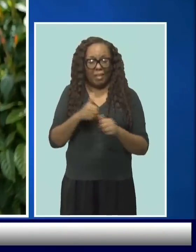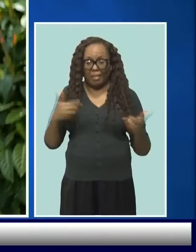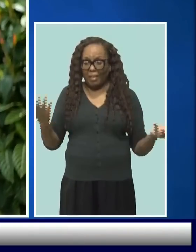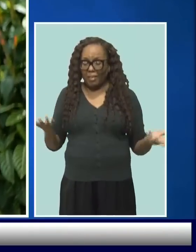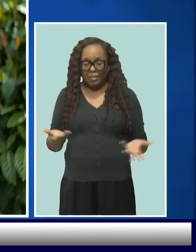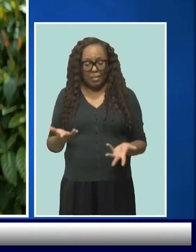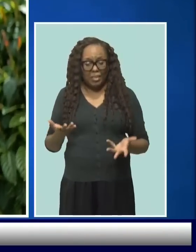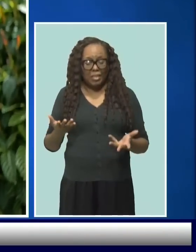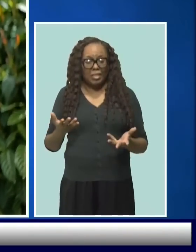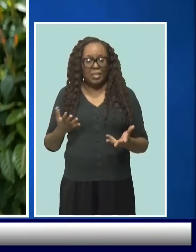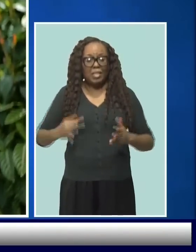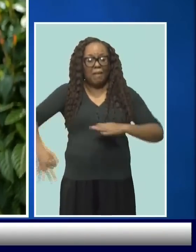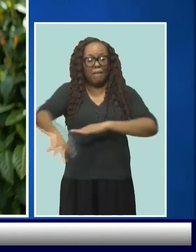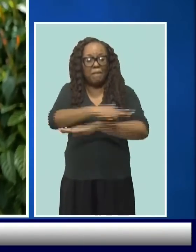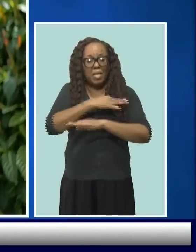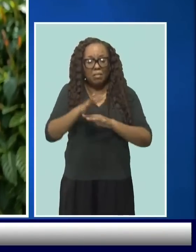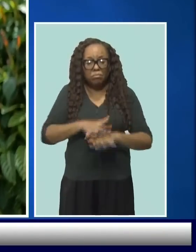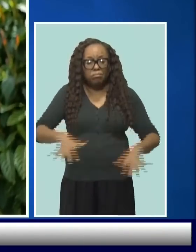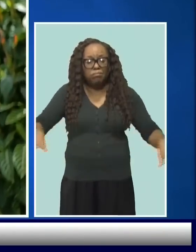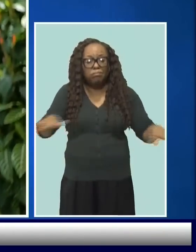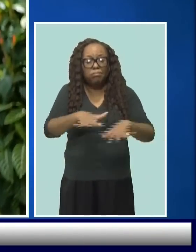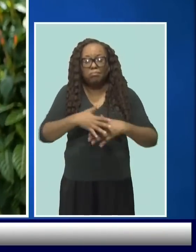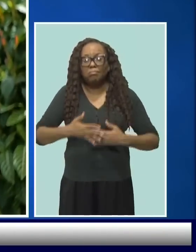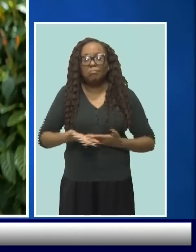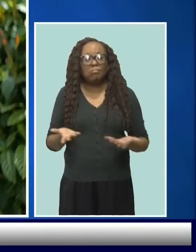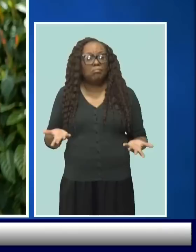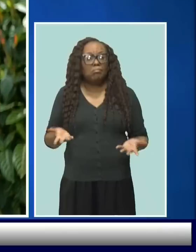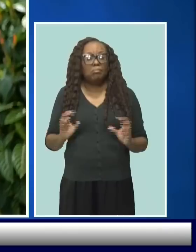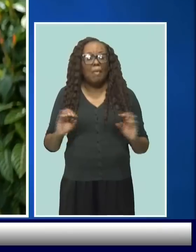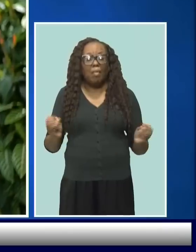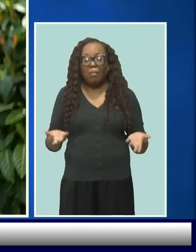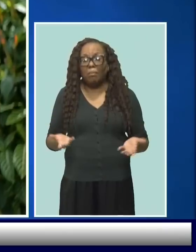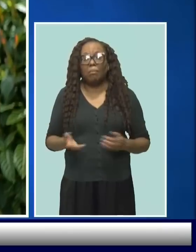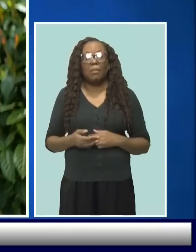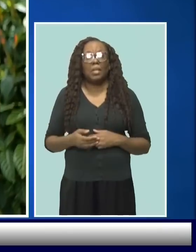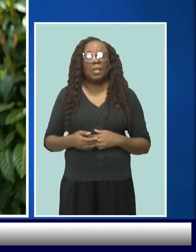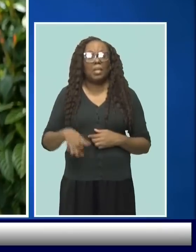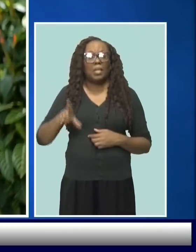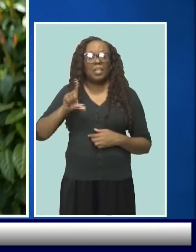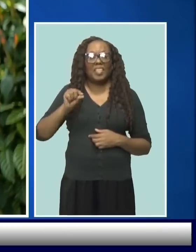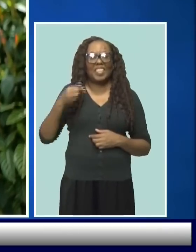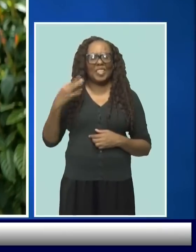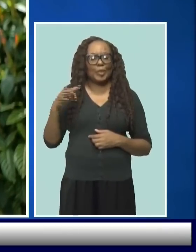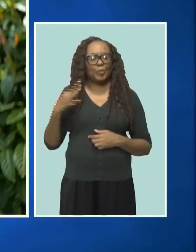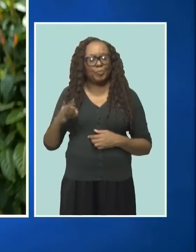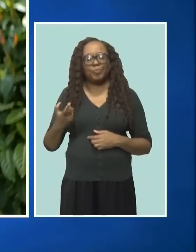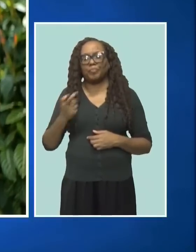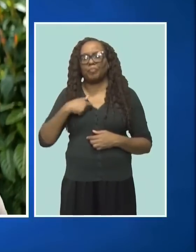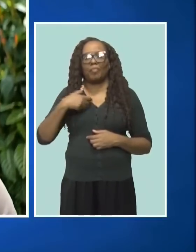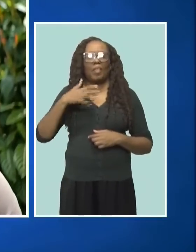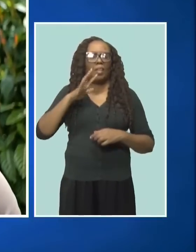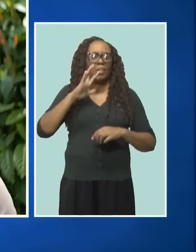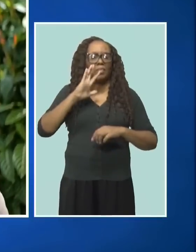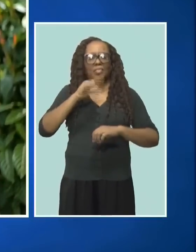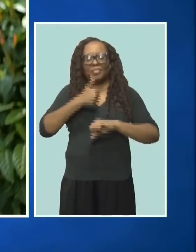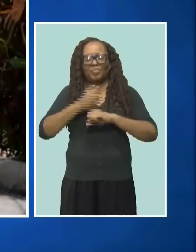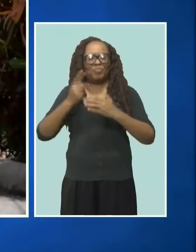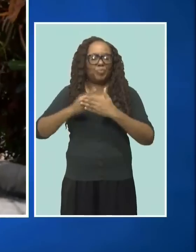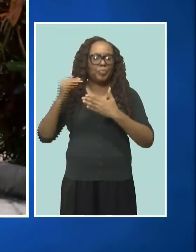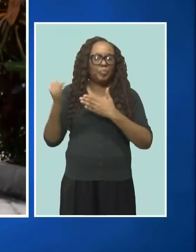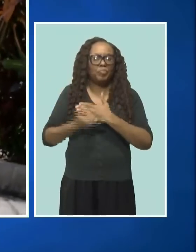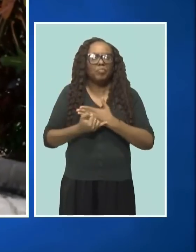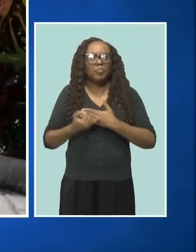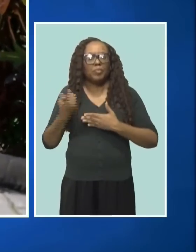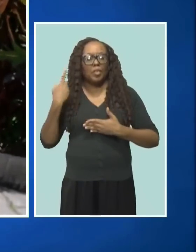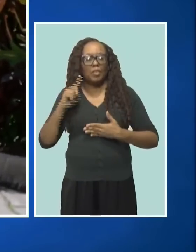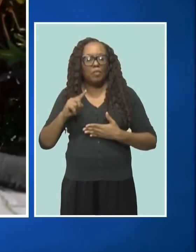playing field or parks. And in 2019, I took it upon myself to, create the project, create the go-karts. And that was to bring